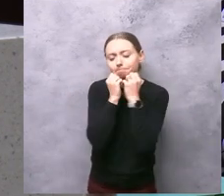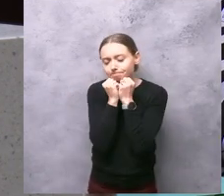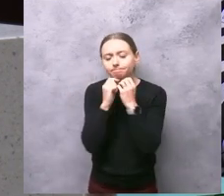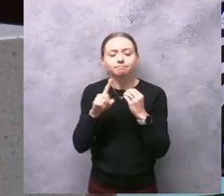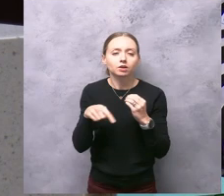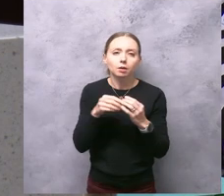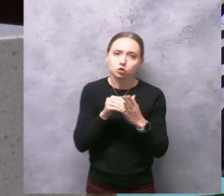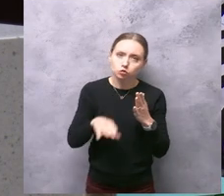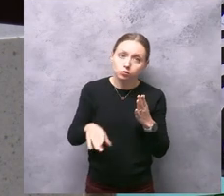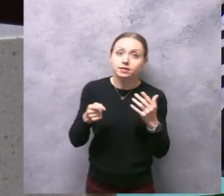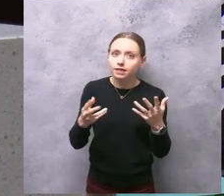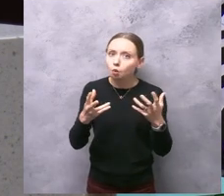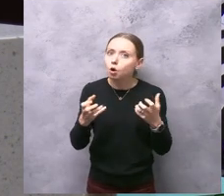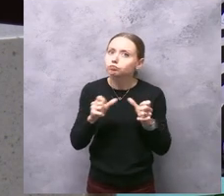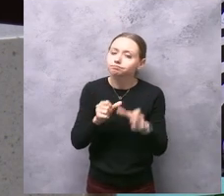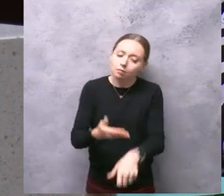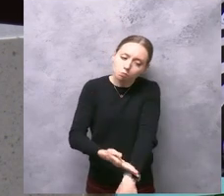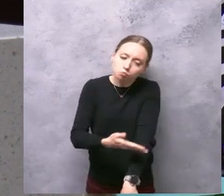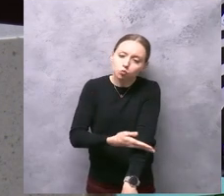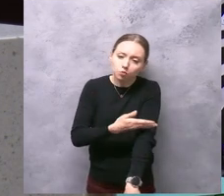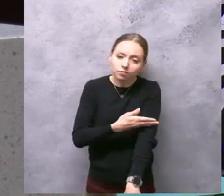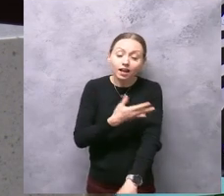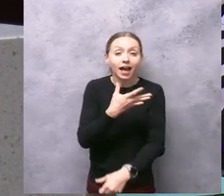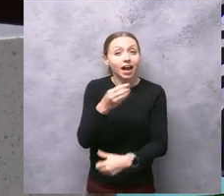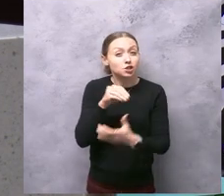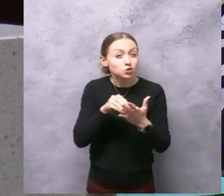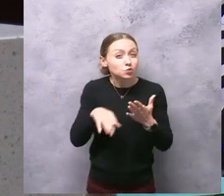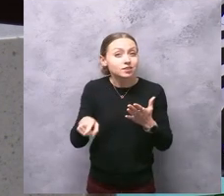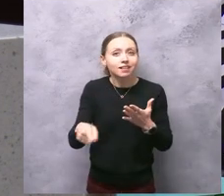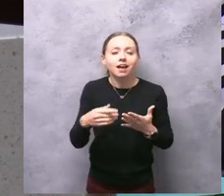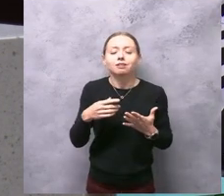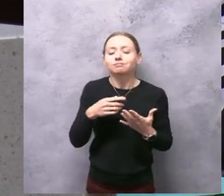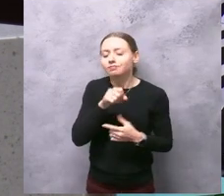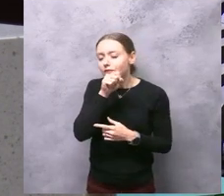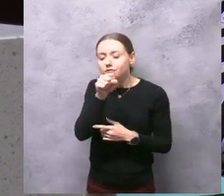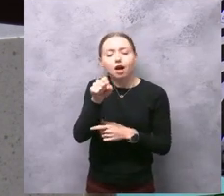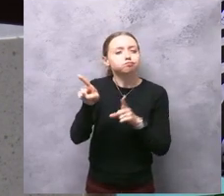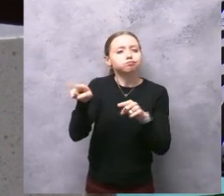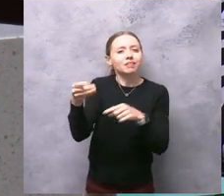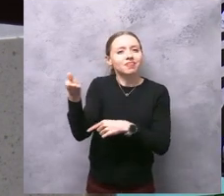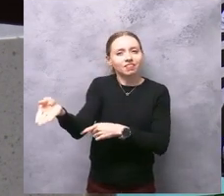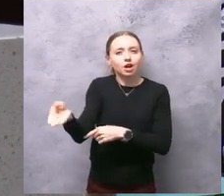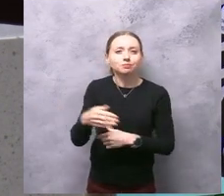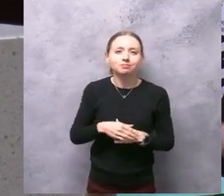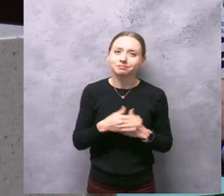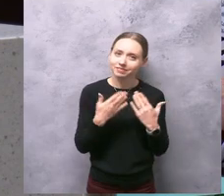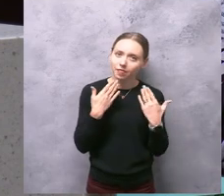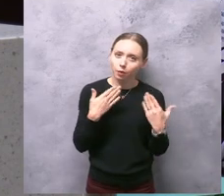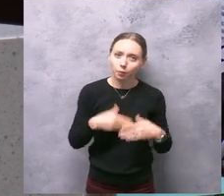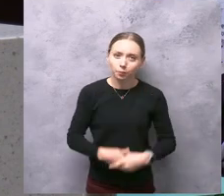improve. And the students love being there. We're having so much fun. So thank you.